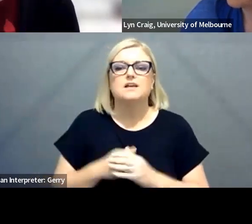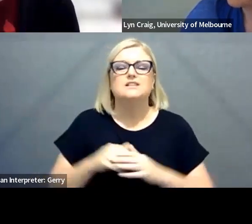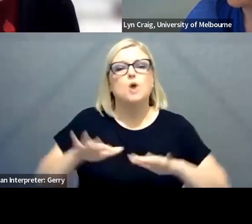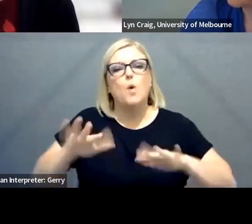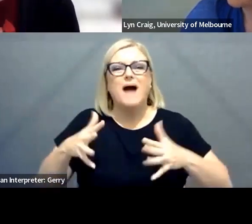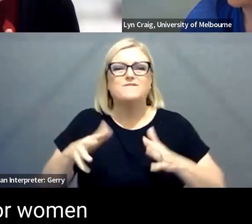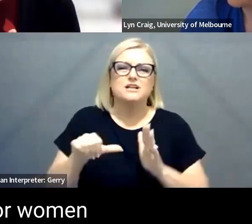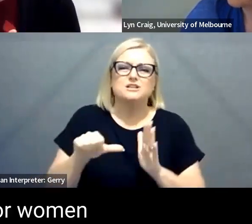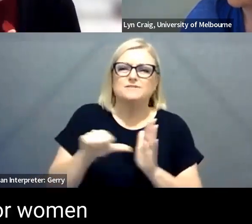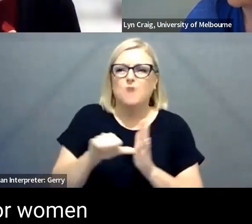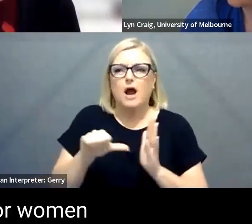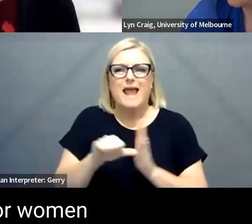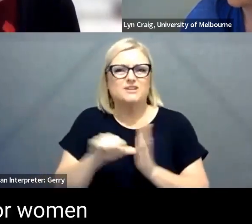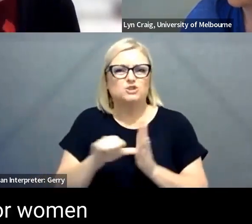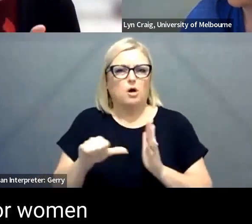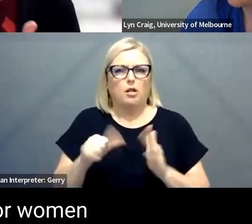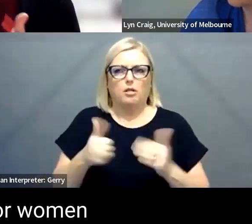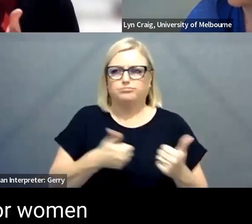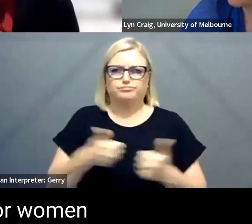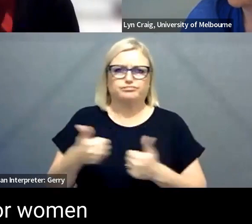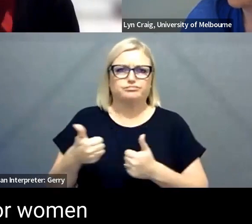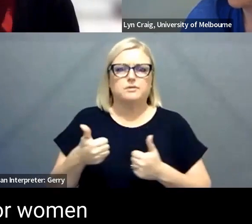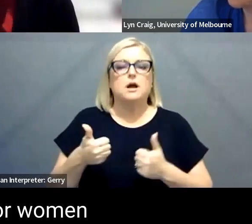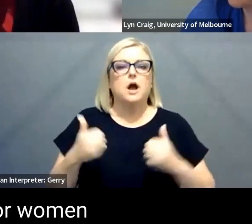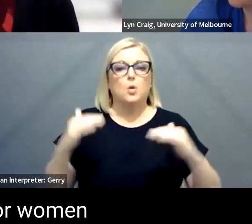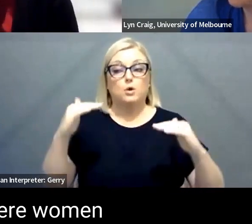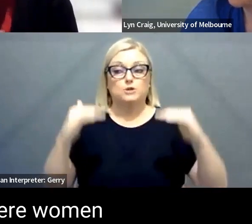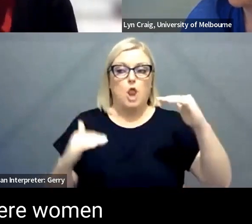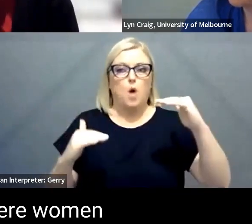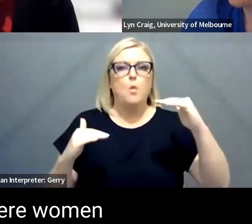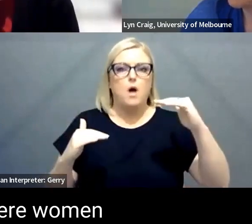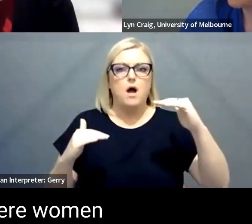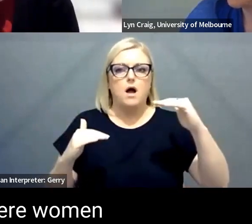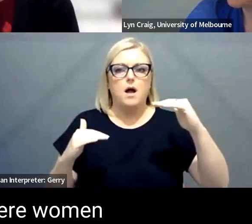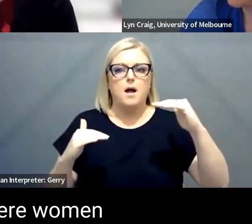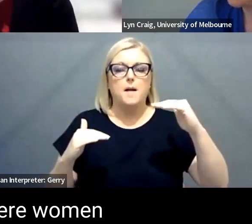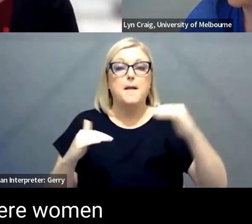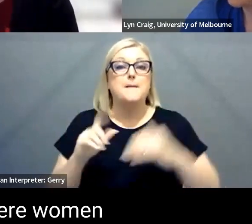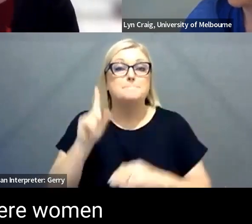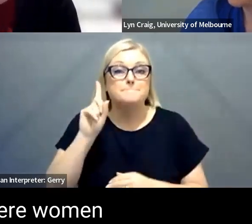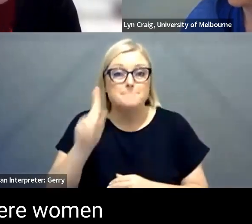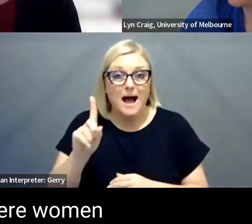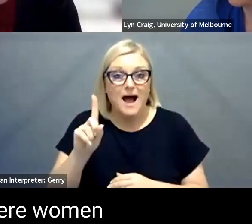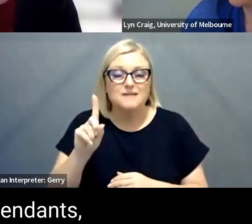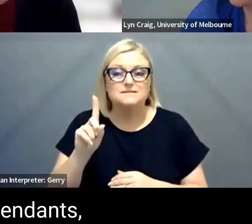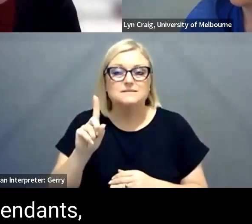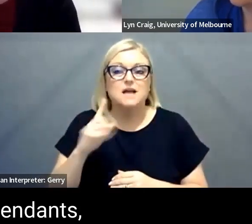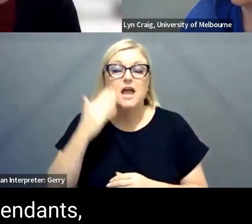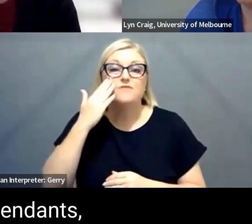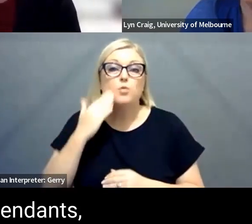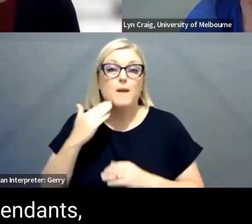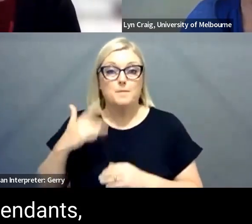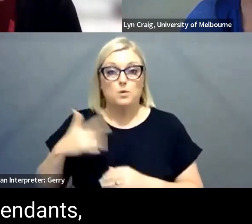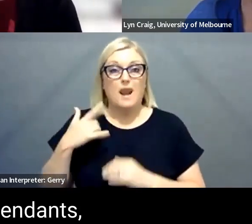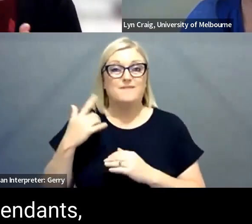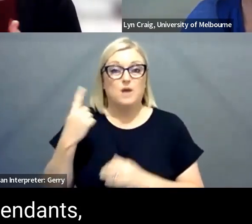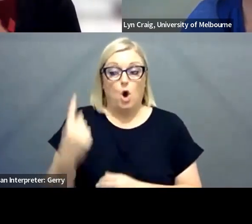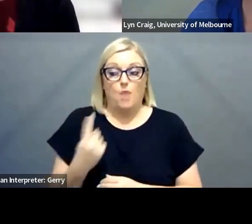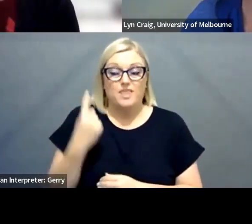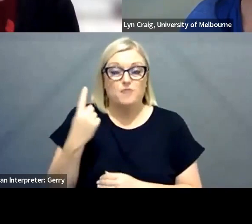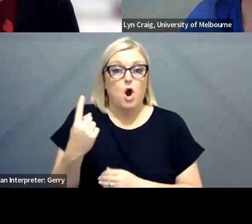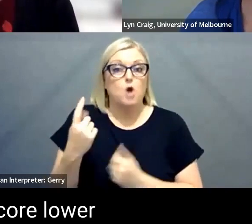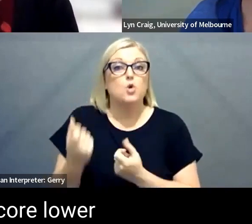wellbeing was lower for women than men in each housing type, except for where women were living alone without dependents.